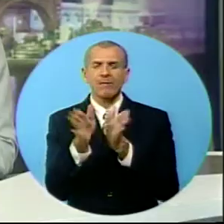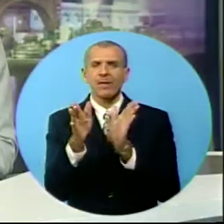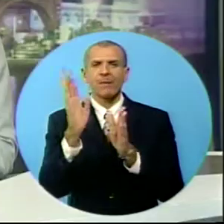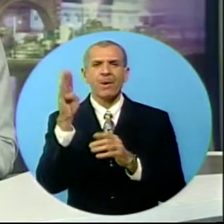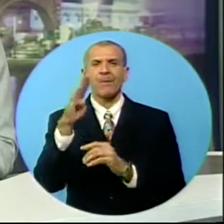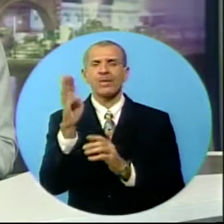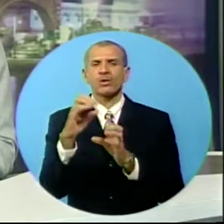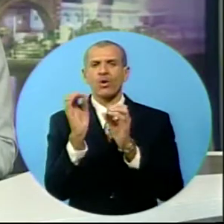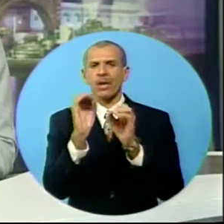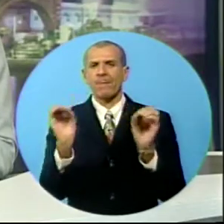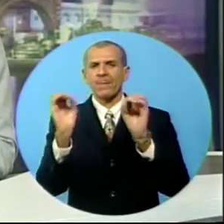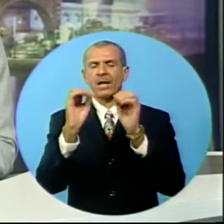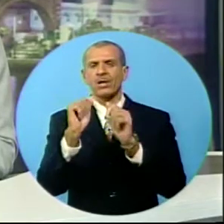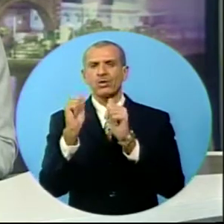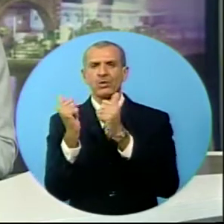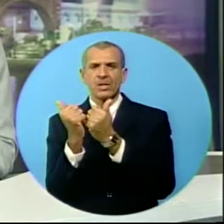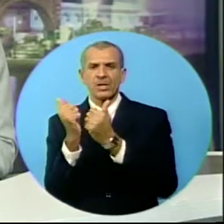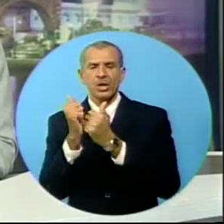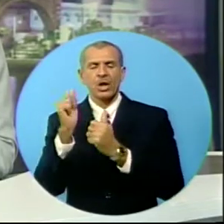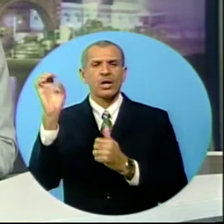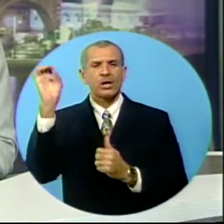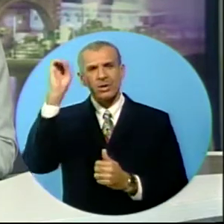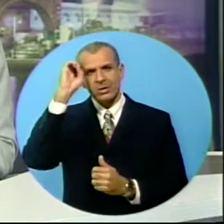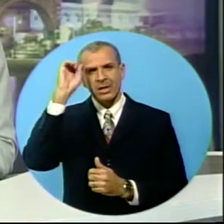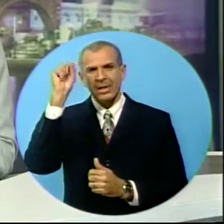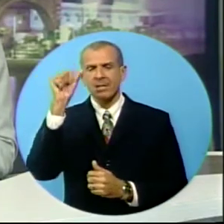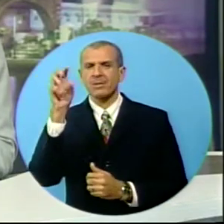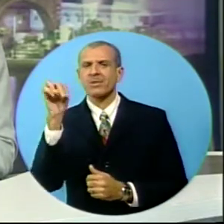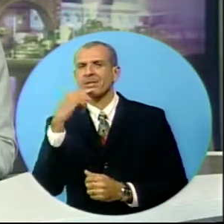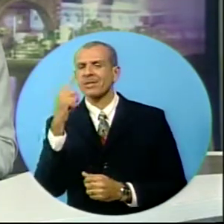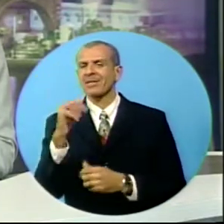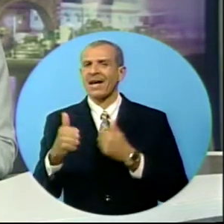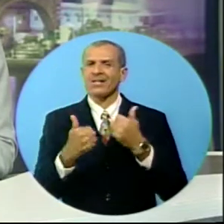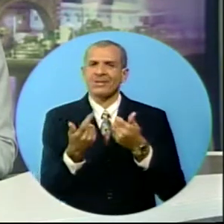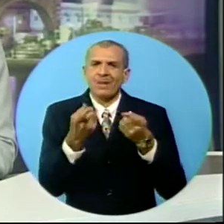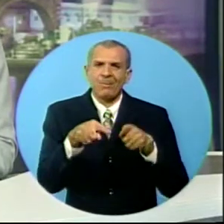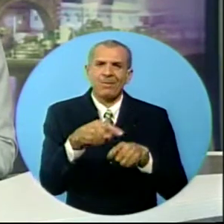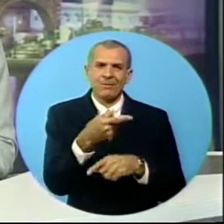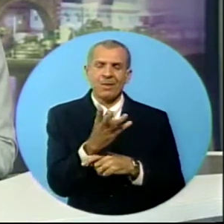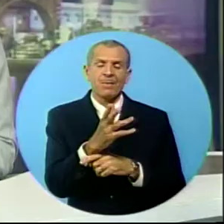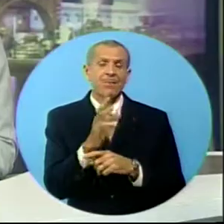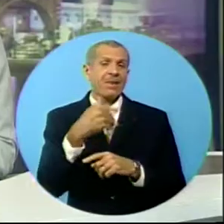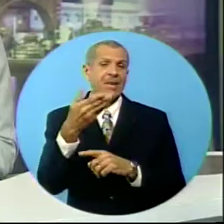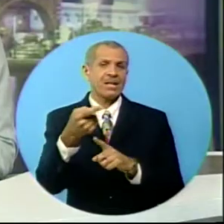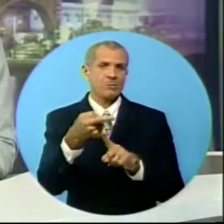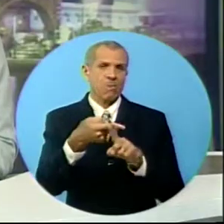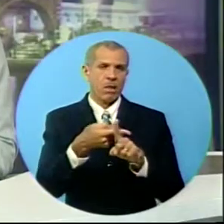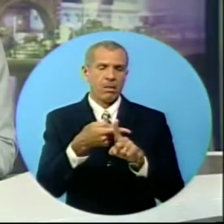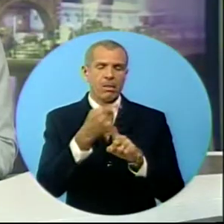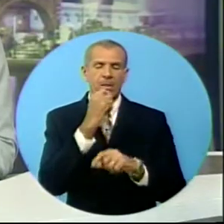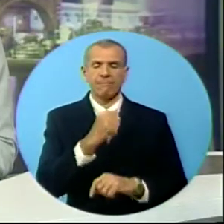Olympic Association Erskine Simmons who is hoping that action returns at the venue by next month